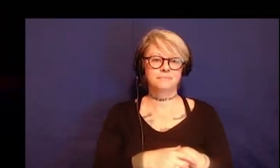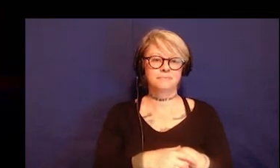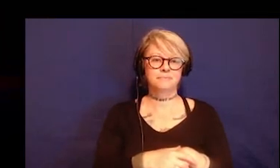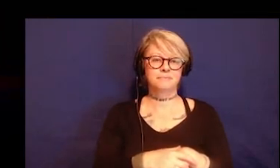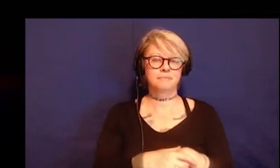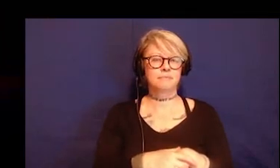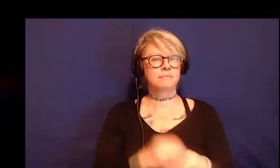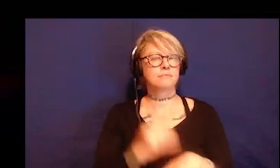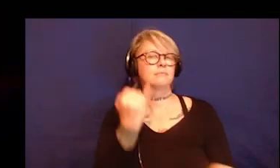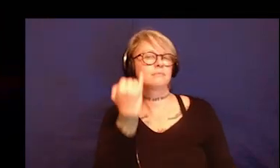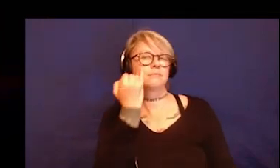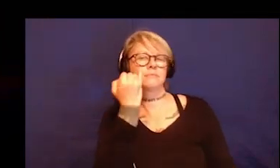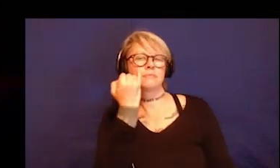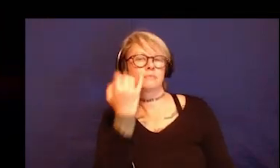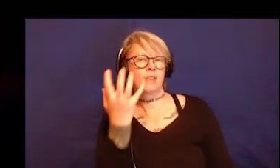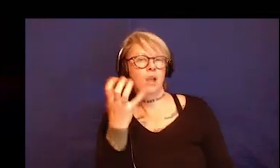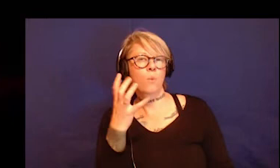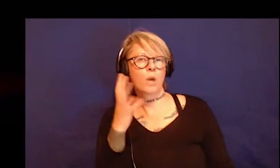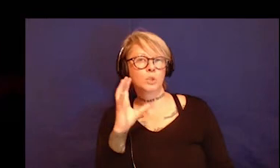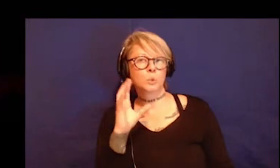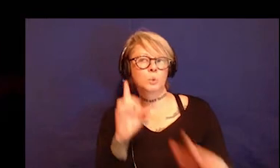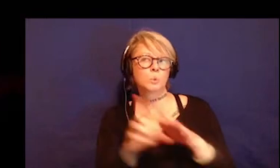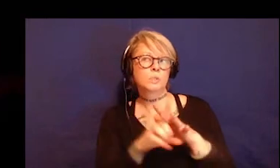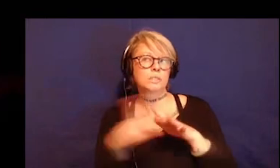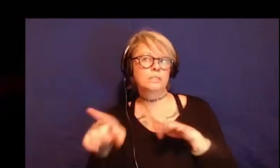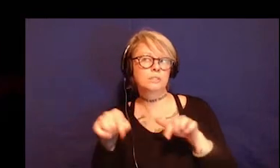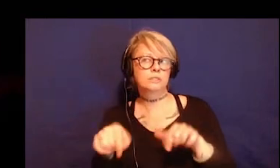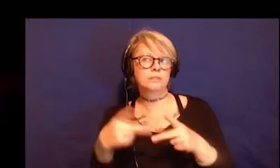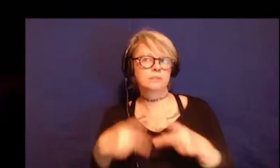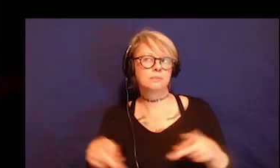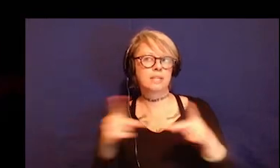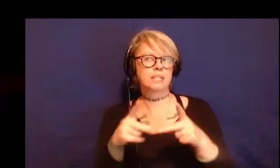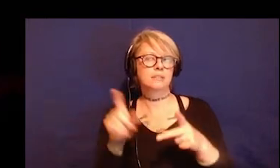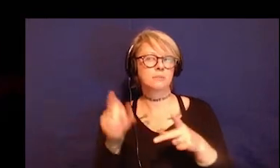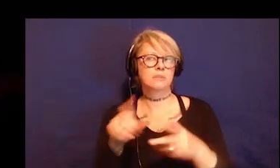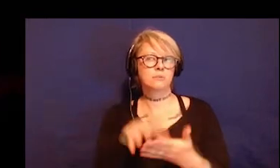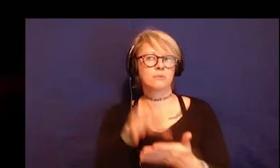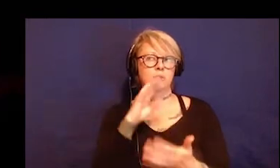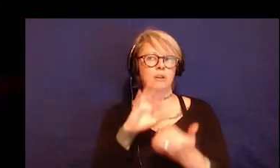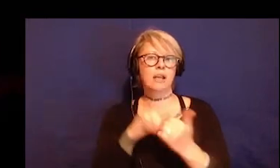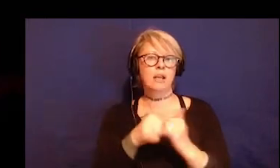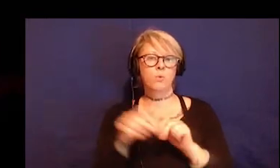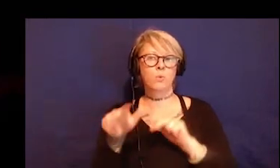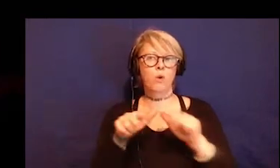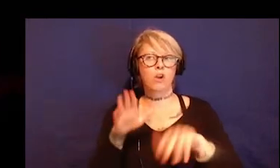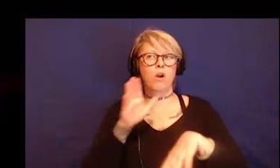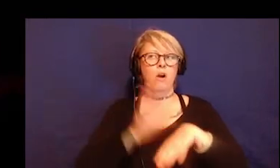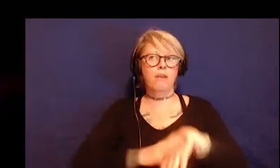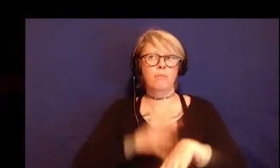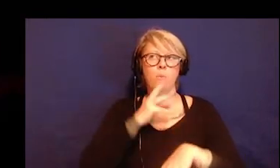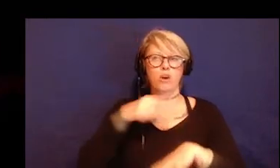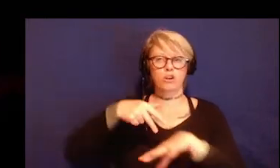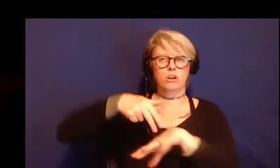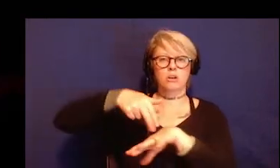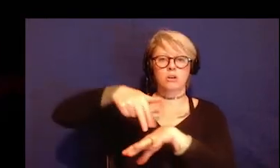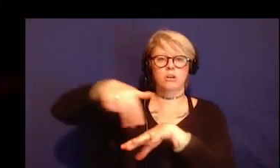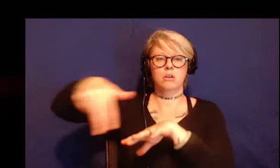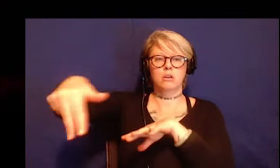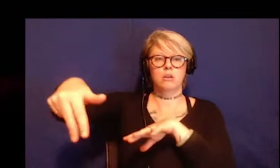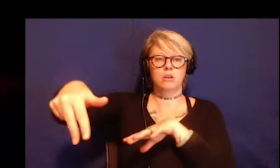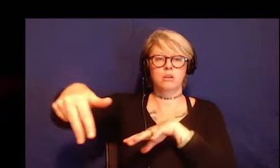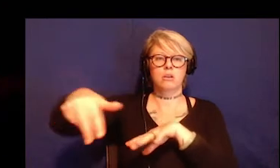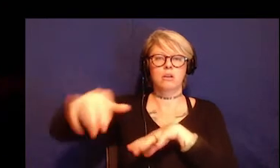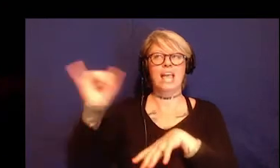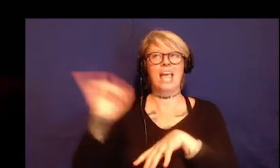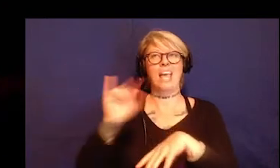If I wanted to escape this place, I would have to learn how to walk on water and unlock my bedroom